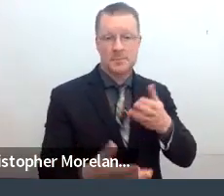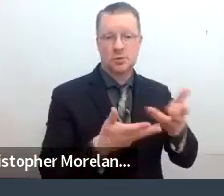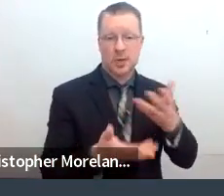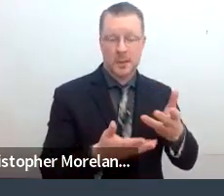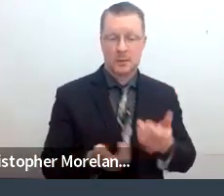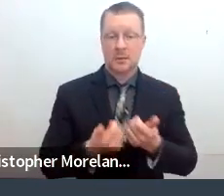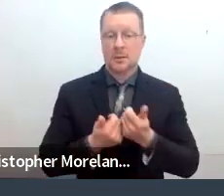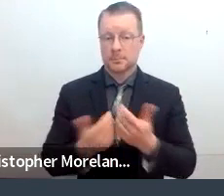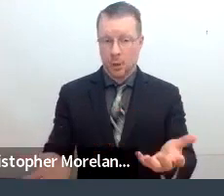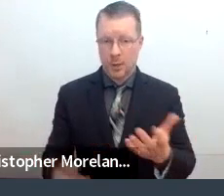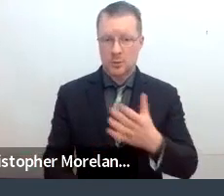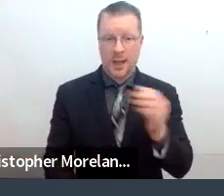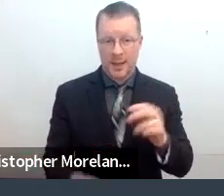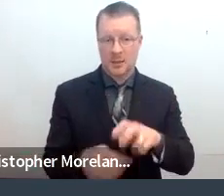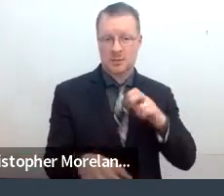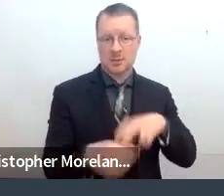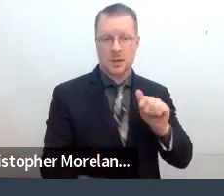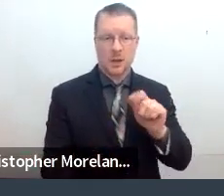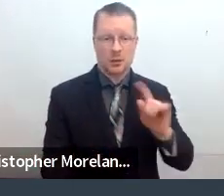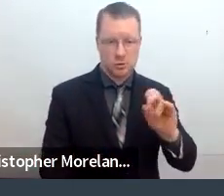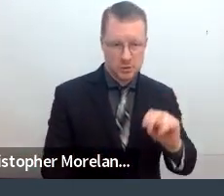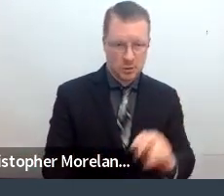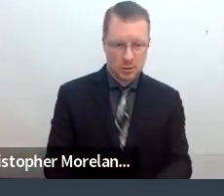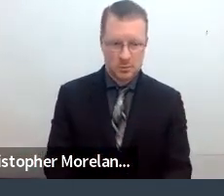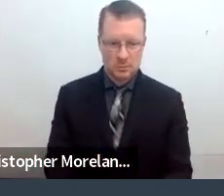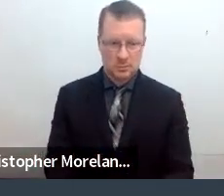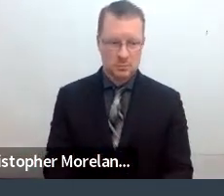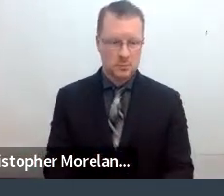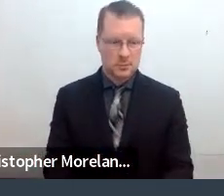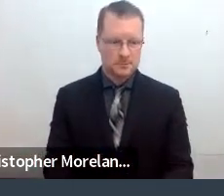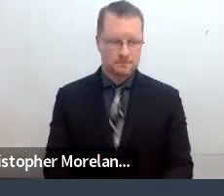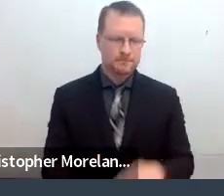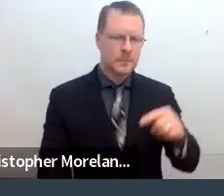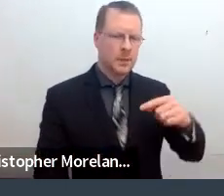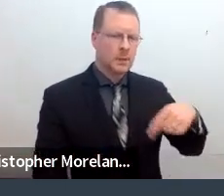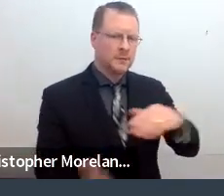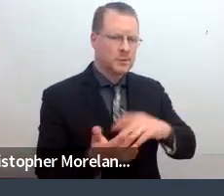connections among mistreatment were burnout and attrition.